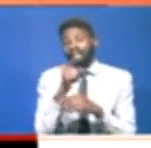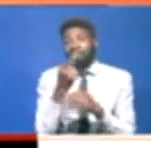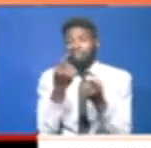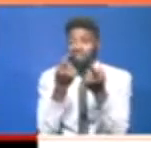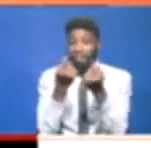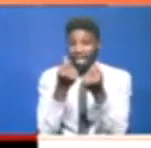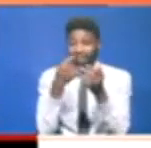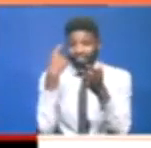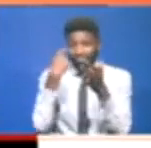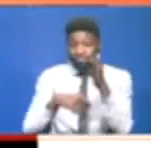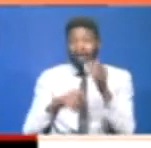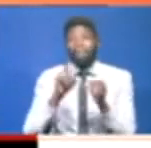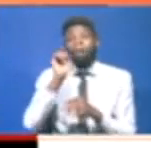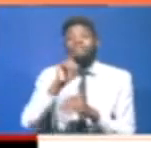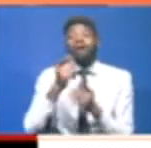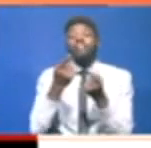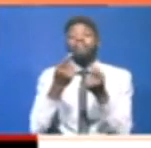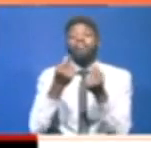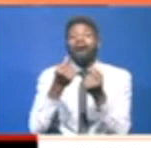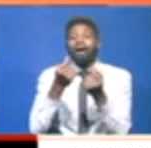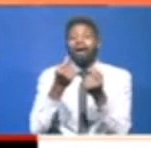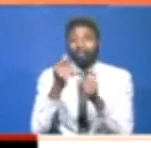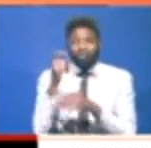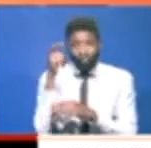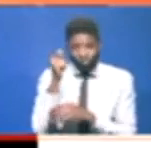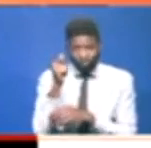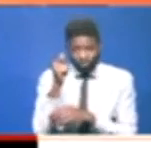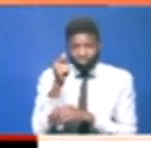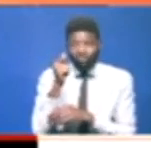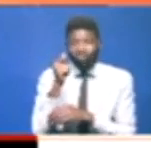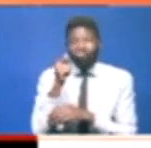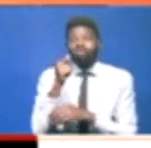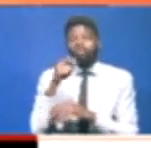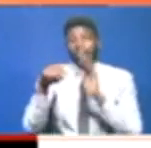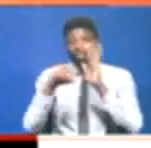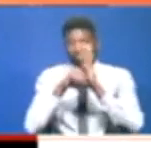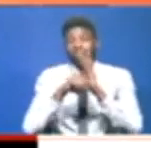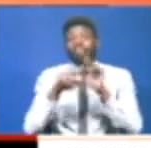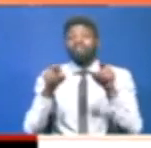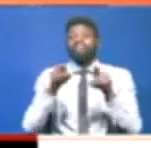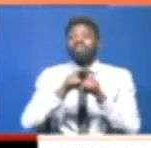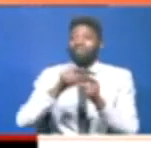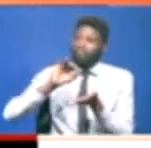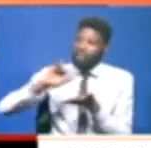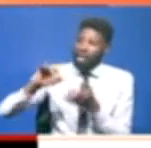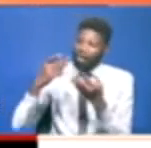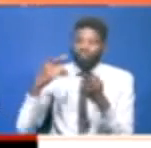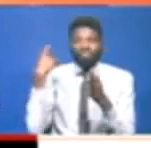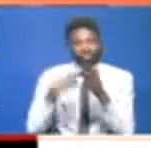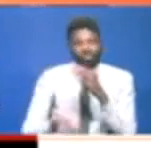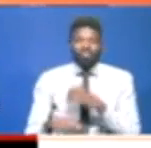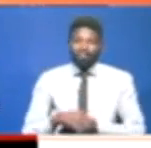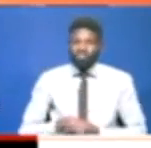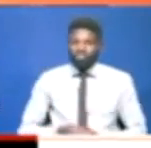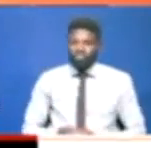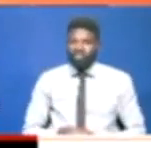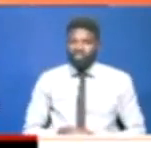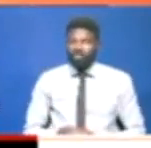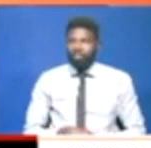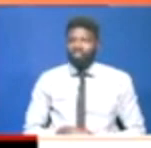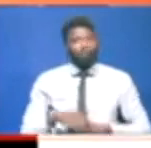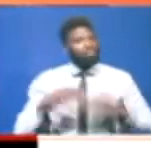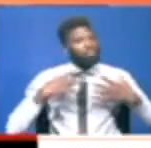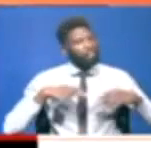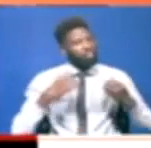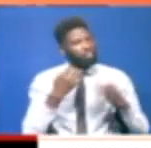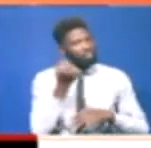the contribution. The pension contribution. The pension contribution. Yes. Then the balance is what is taxed. And that is something that a lot of people do not understand.